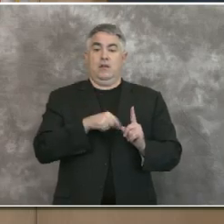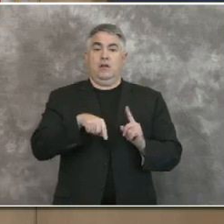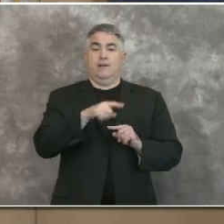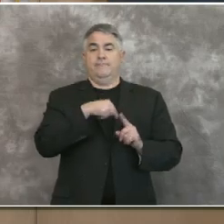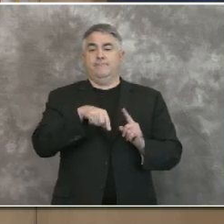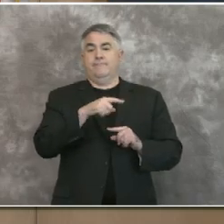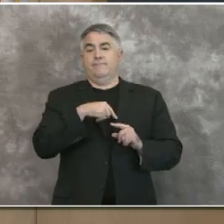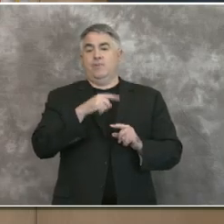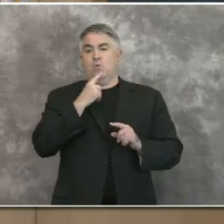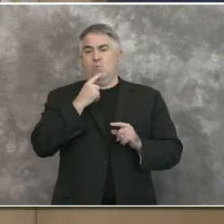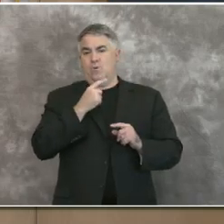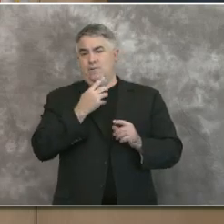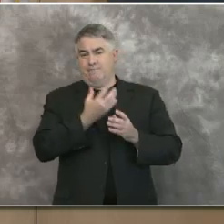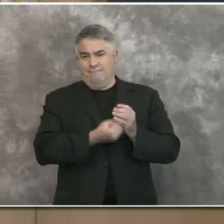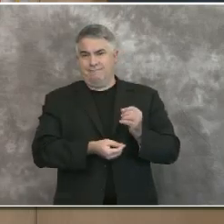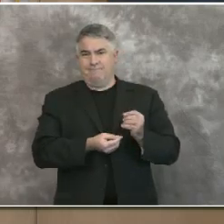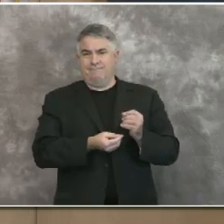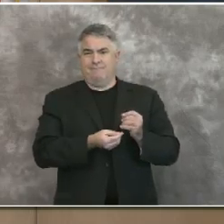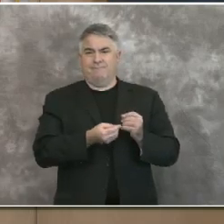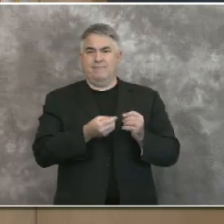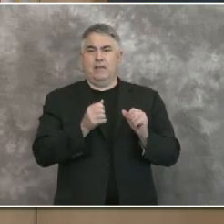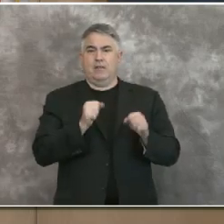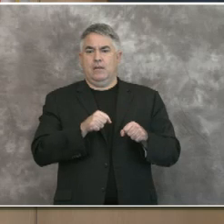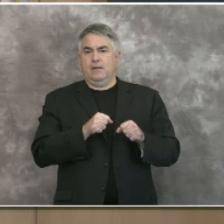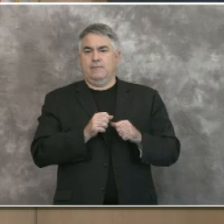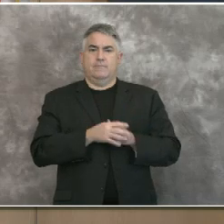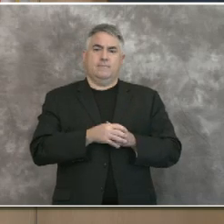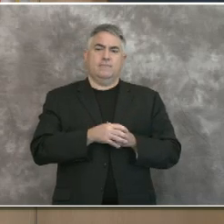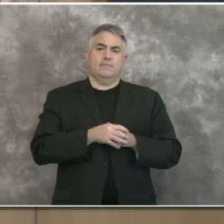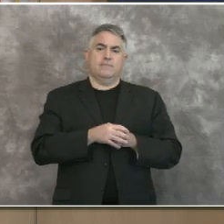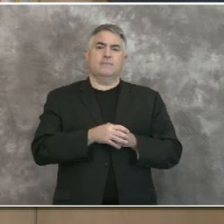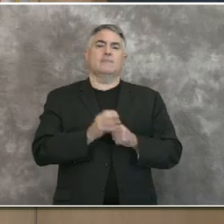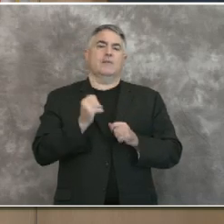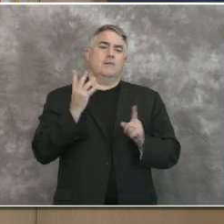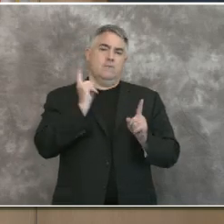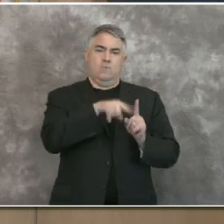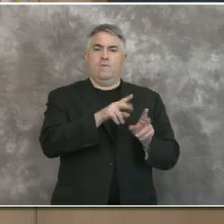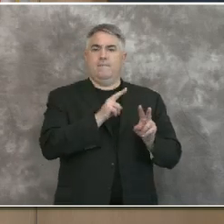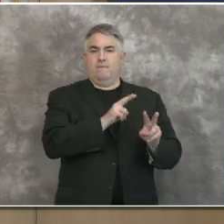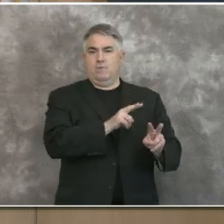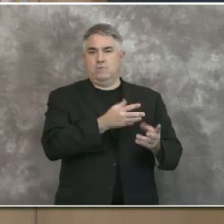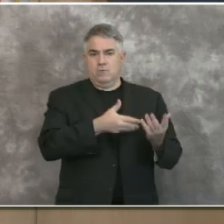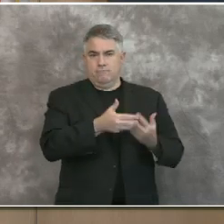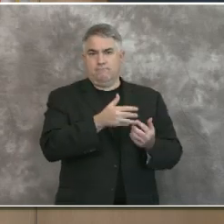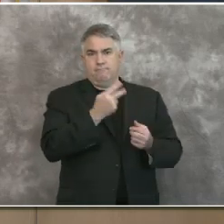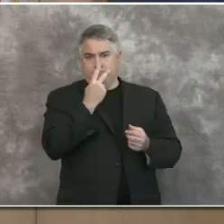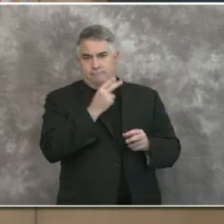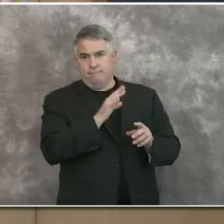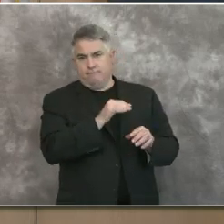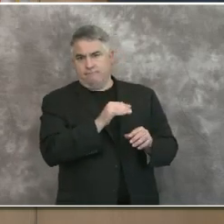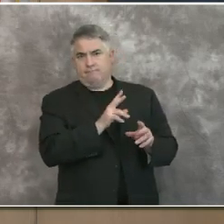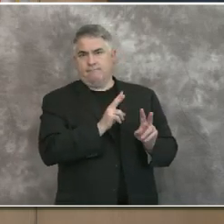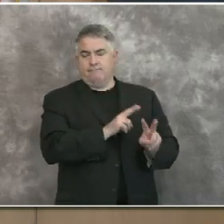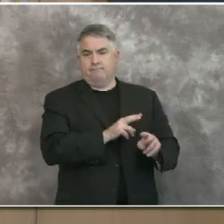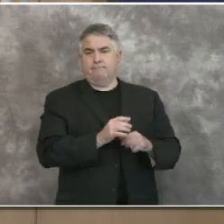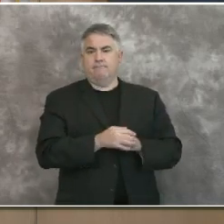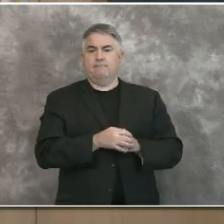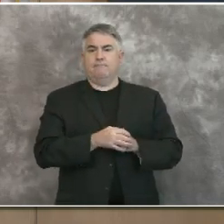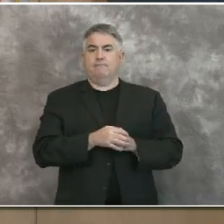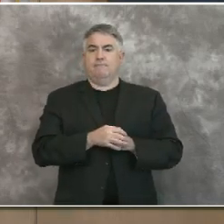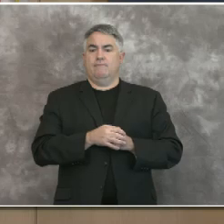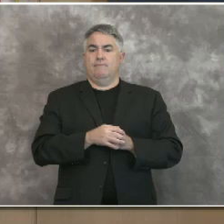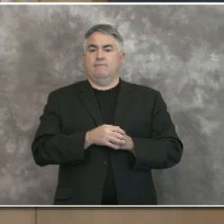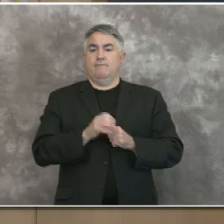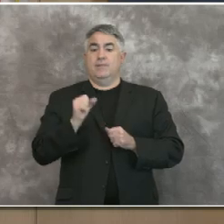have lost someone can be in a position to say goodbye and to have a proper burial. Funerals in San Diego County can be